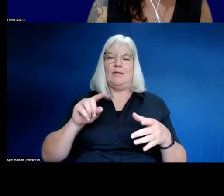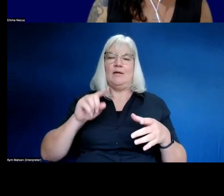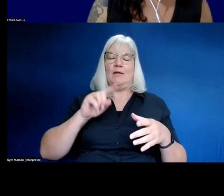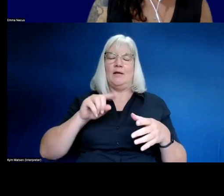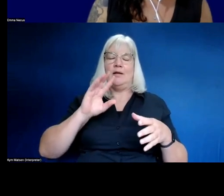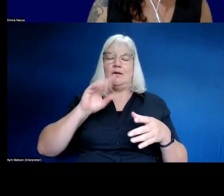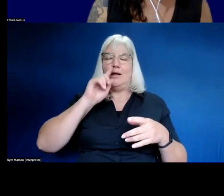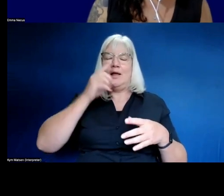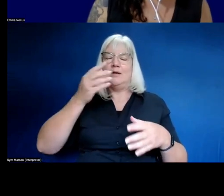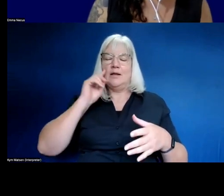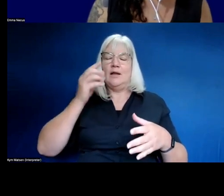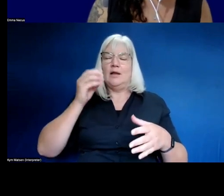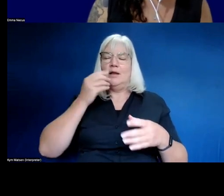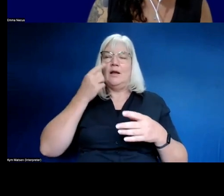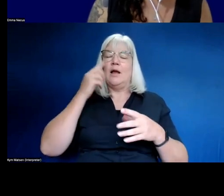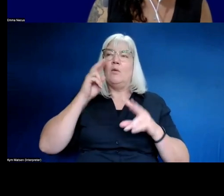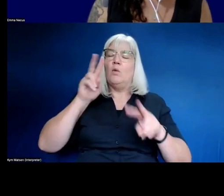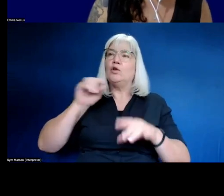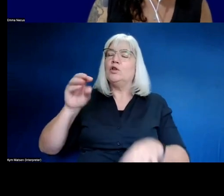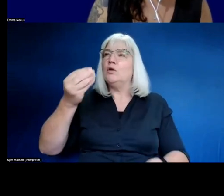mouth, maybe,